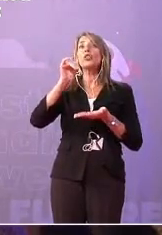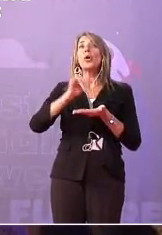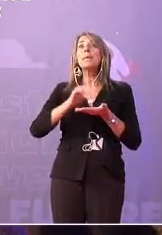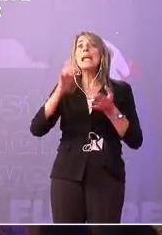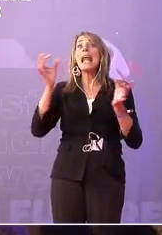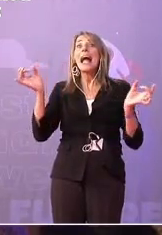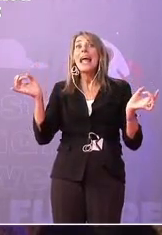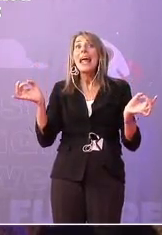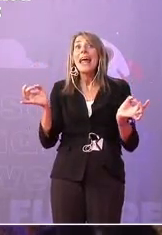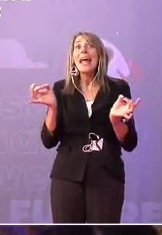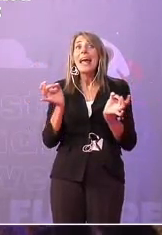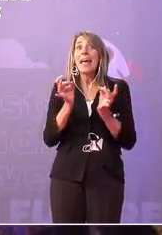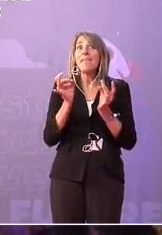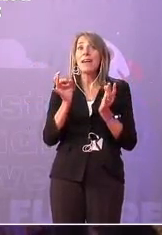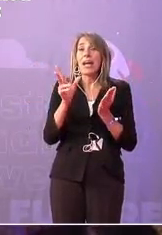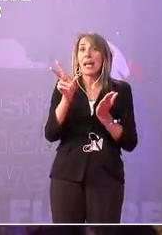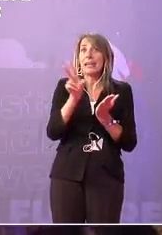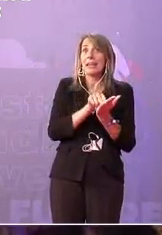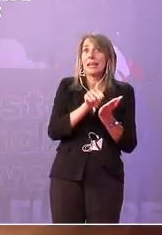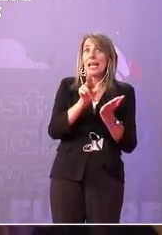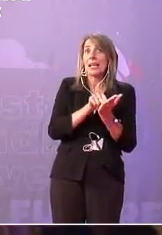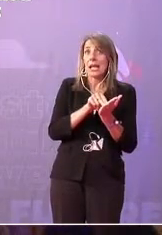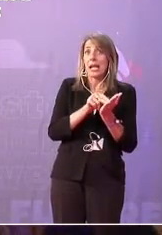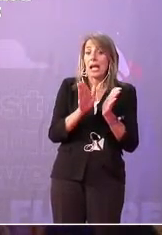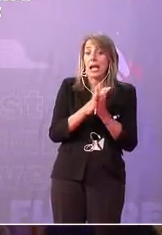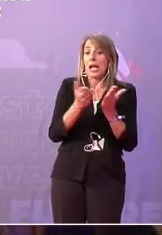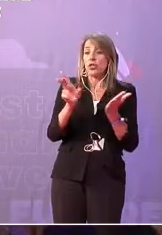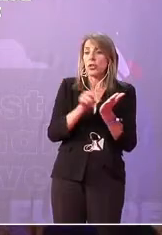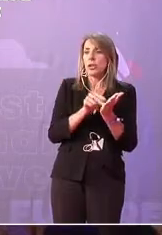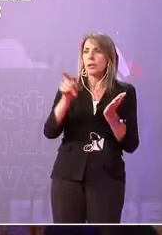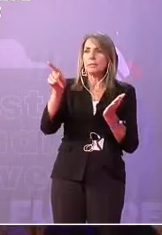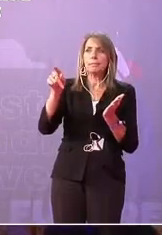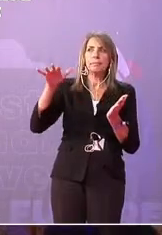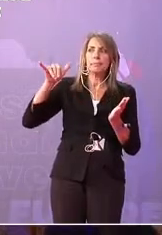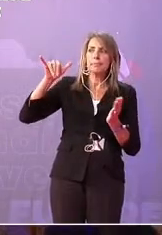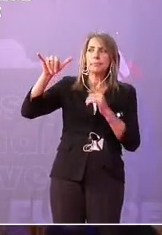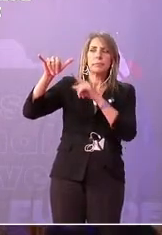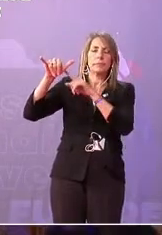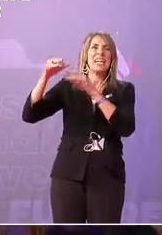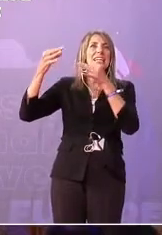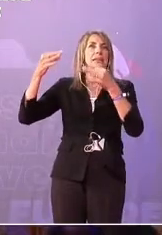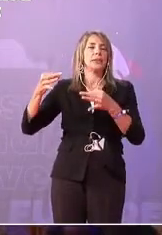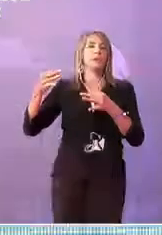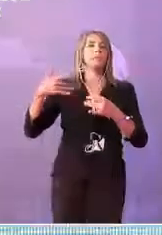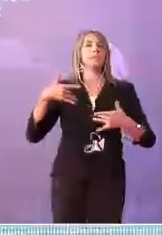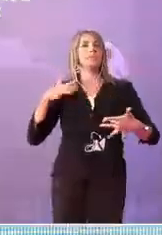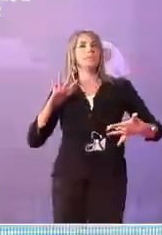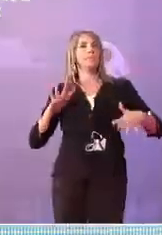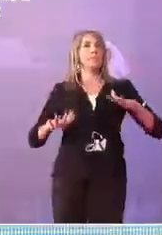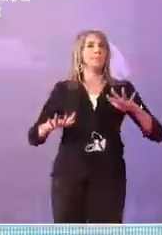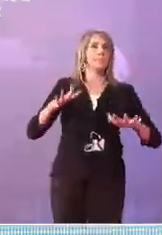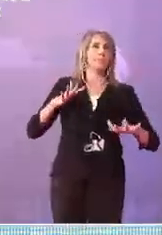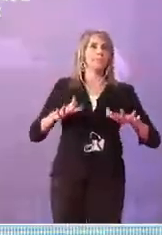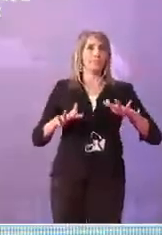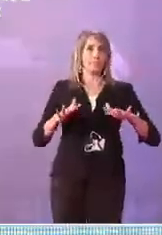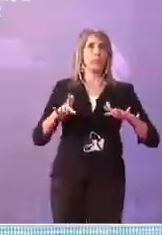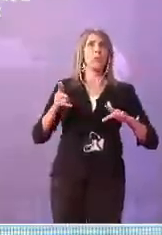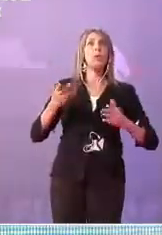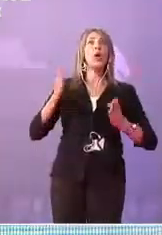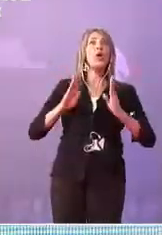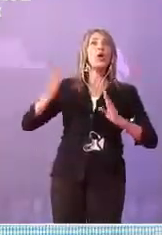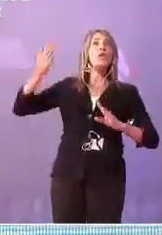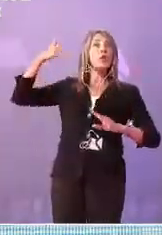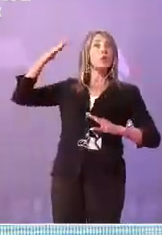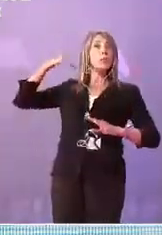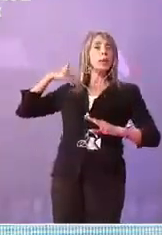of 2016. That's why at Intuos we are committed to increase safety and